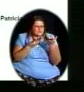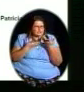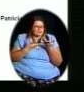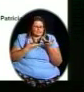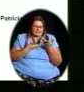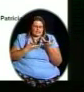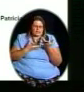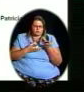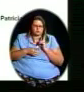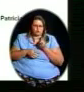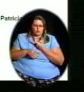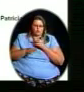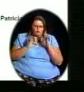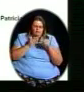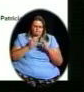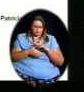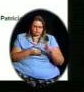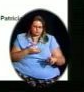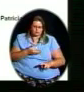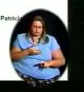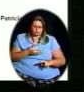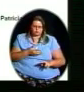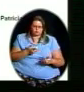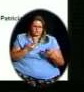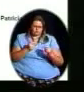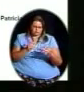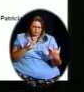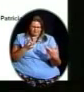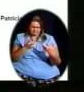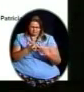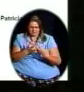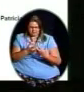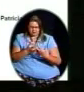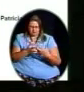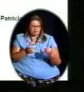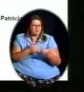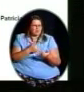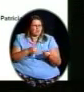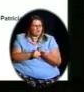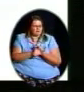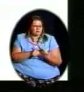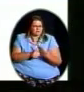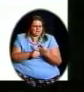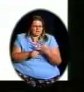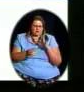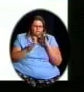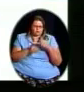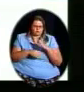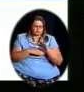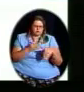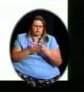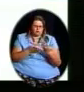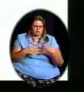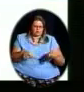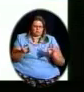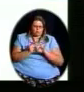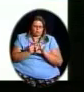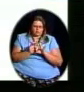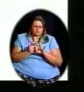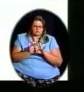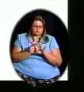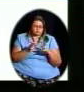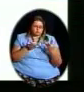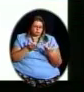very results oriented. We try to be aligned, and we continue to look at what's most important for us, and that is the fact that we want all